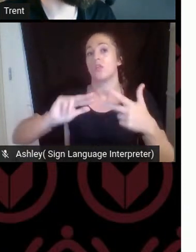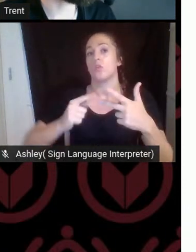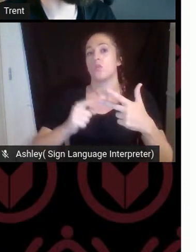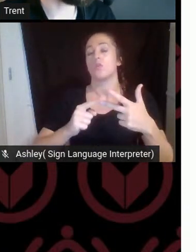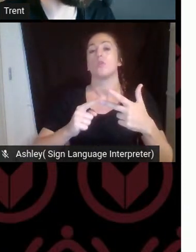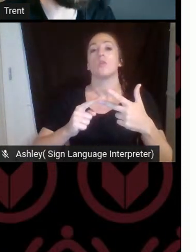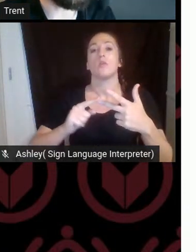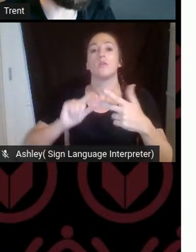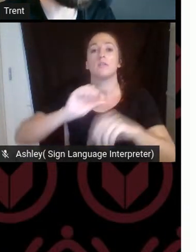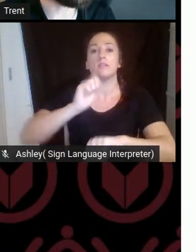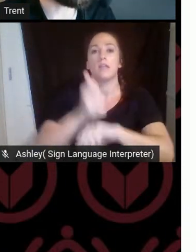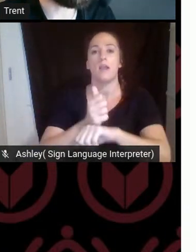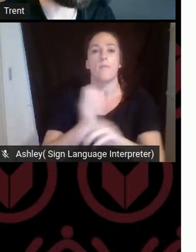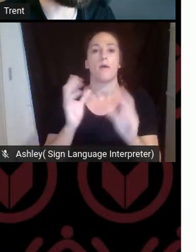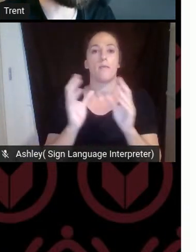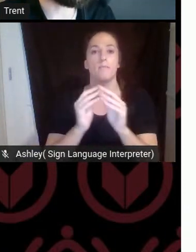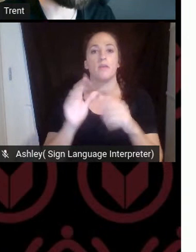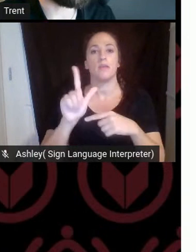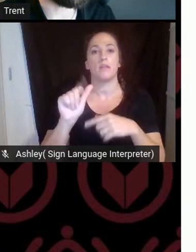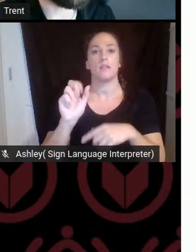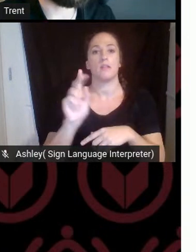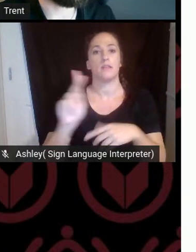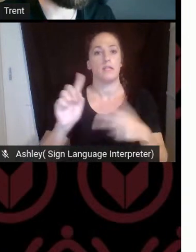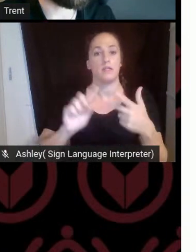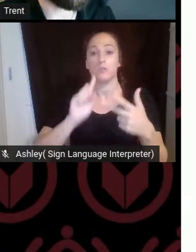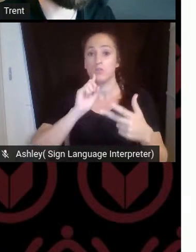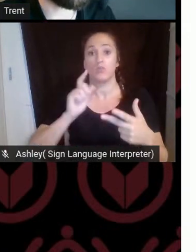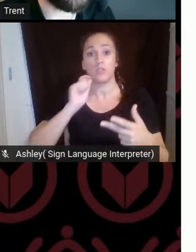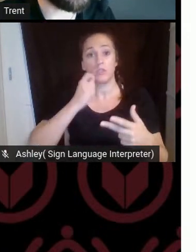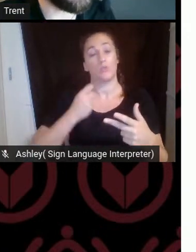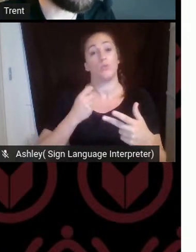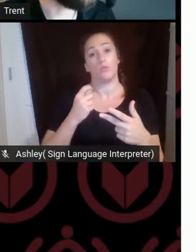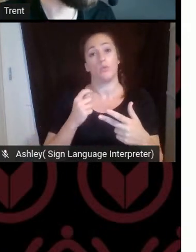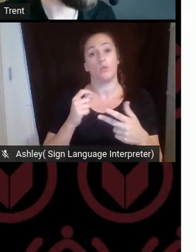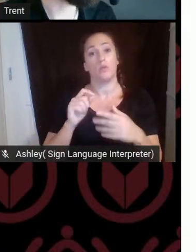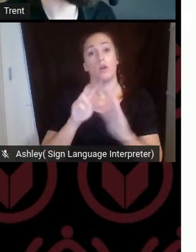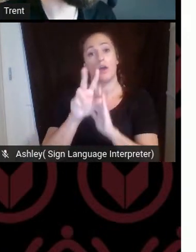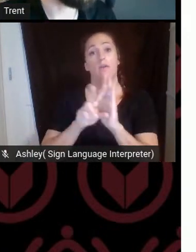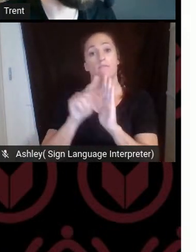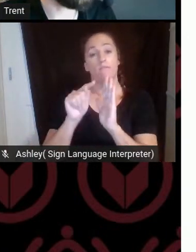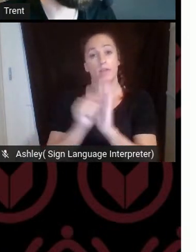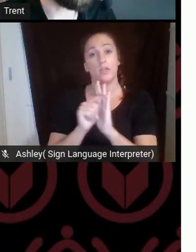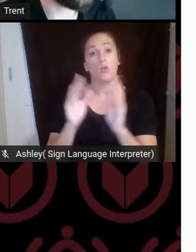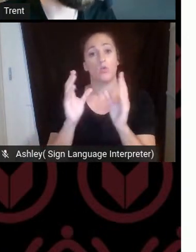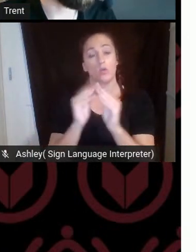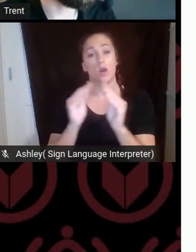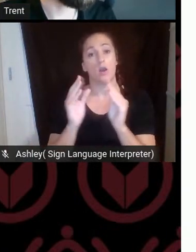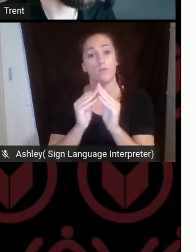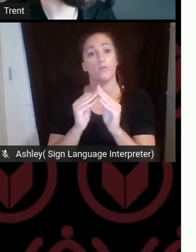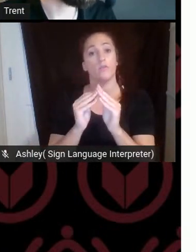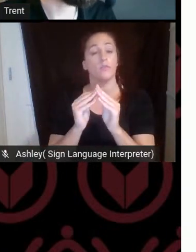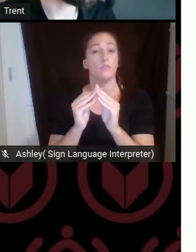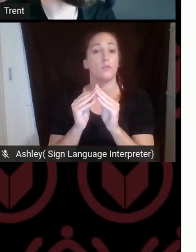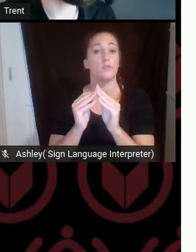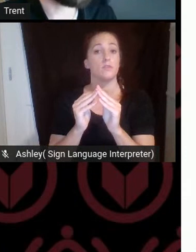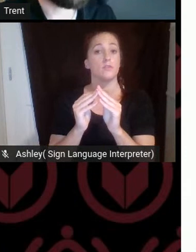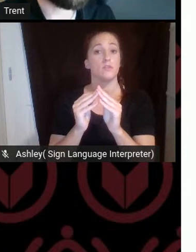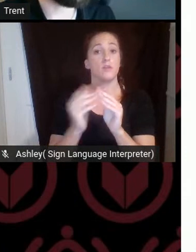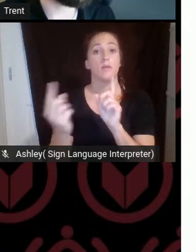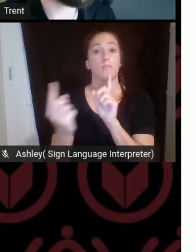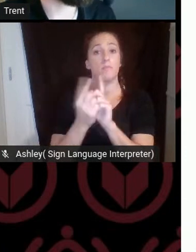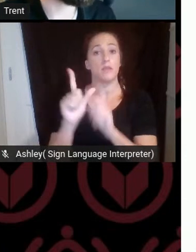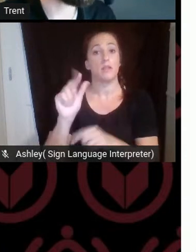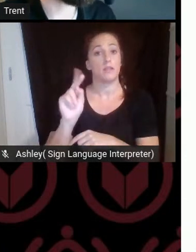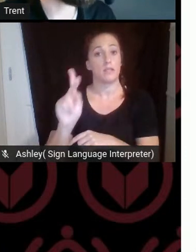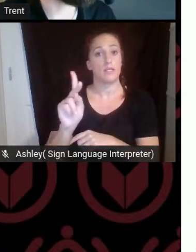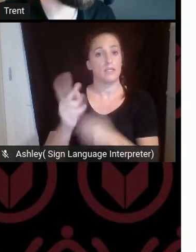link. Now, what's really cool is that you can generate a video conference Meet link from within Classroom just by clicking that